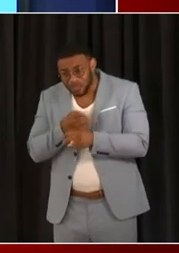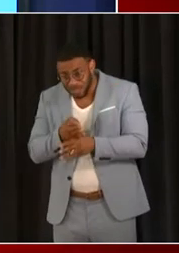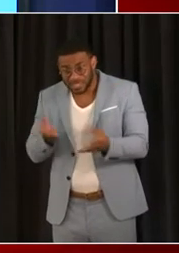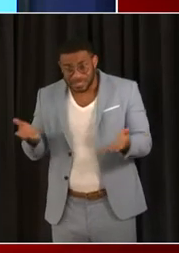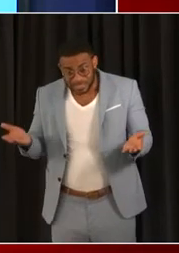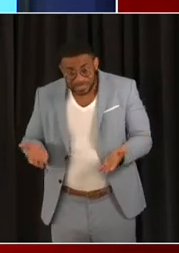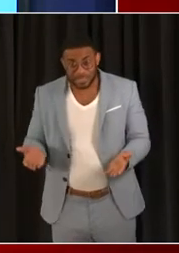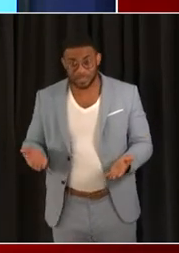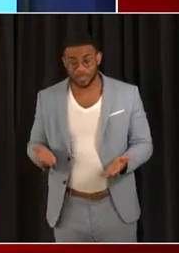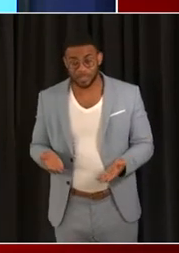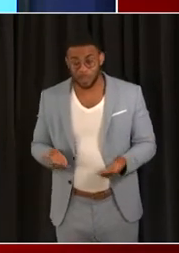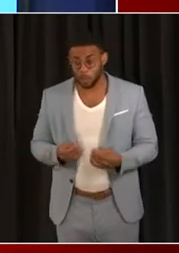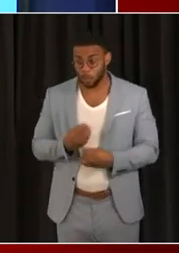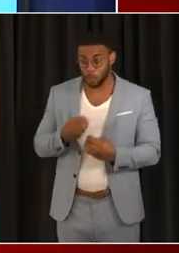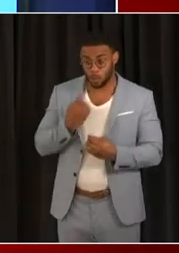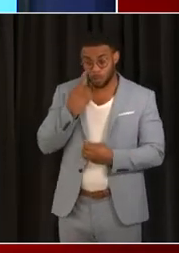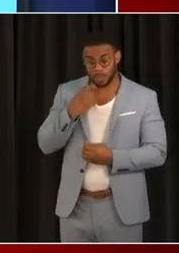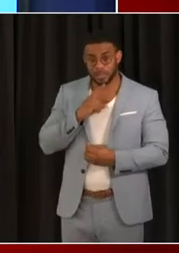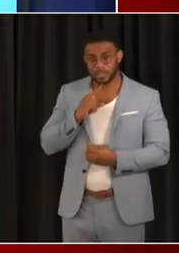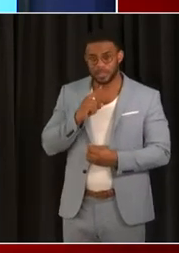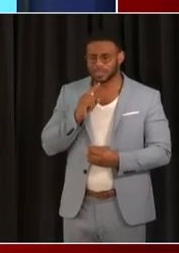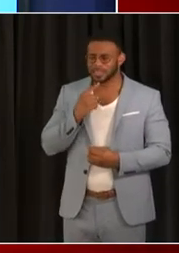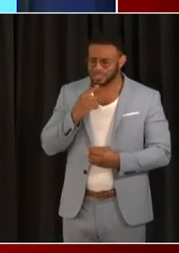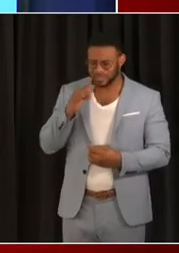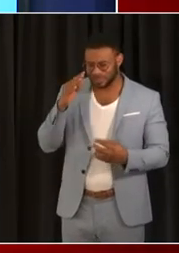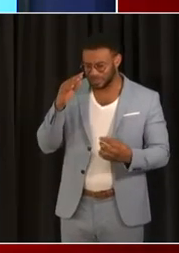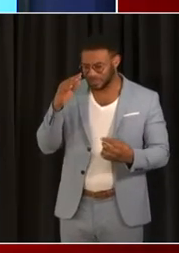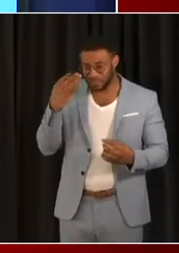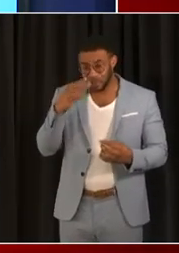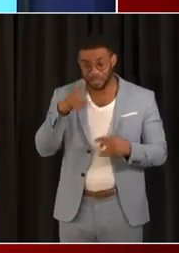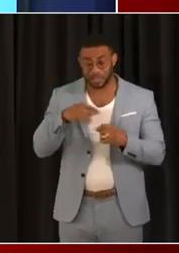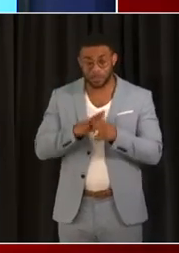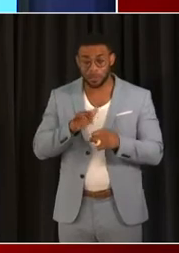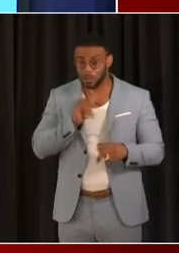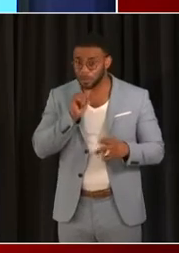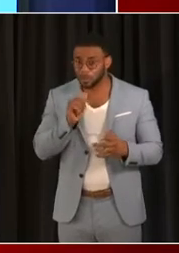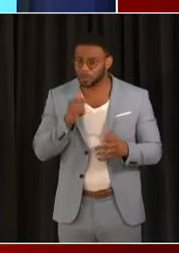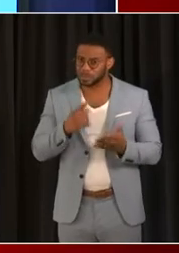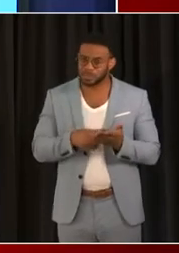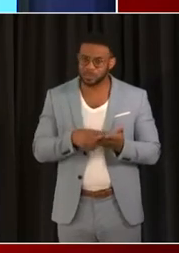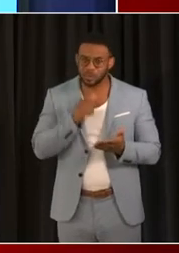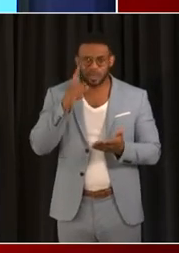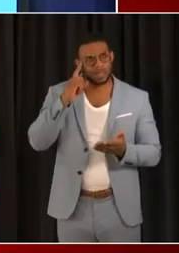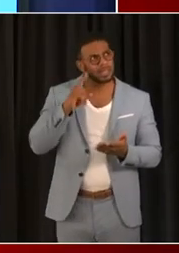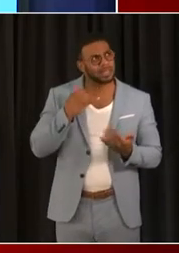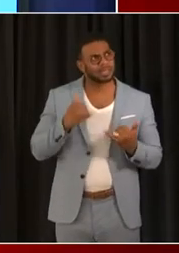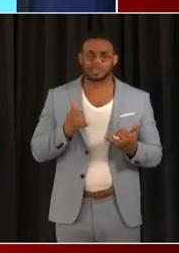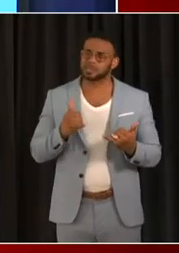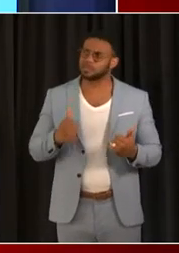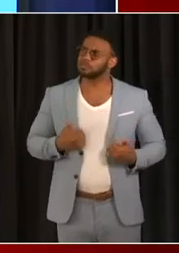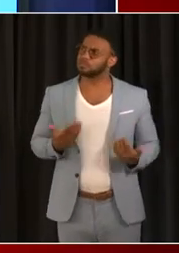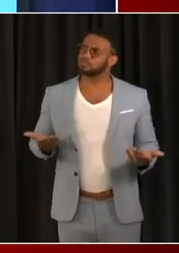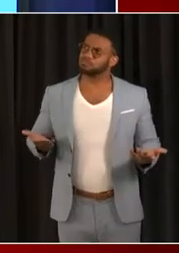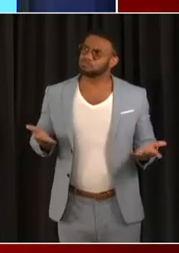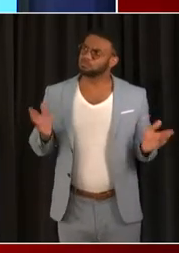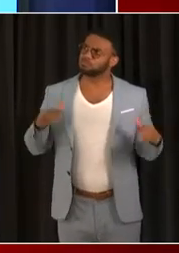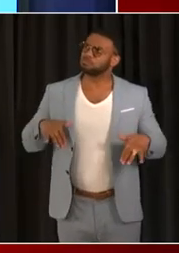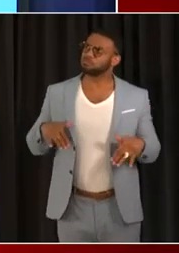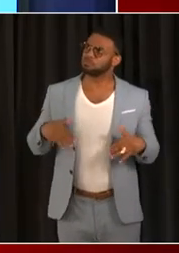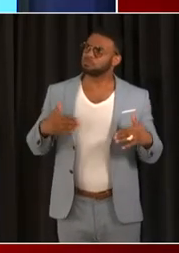in some cases was blatant, but more recently is insidious enough where people some cases don't think it still